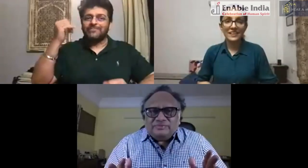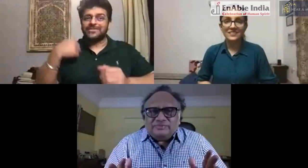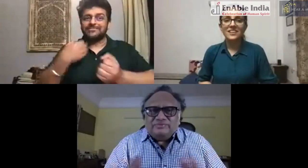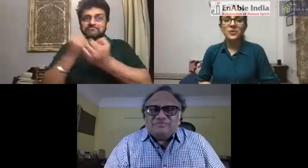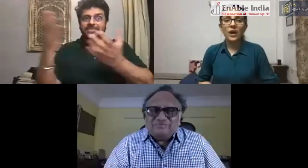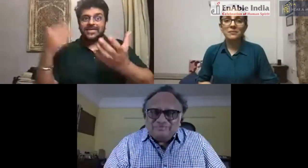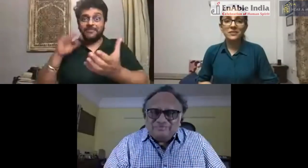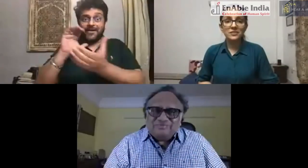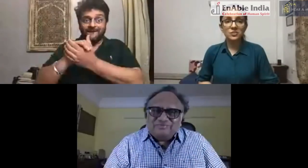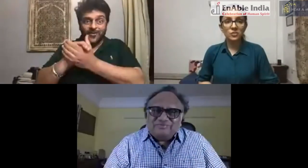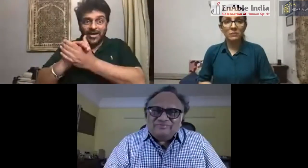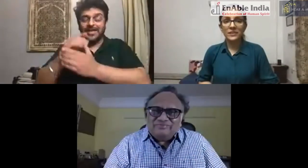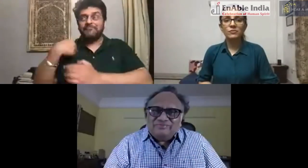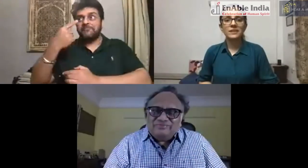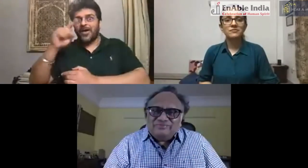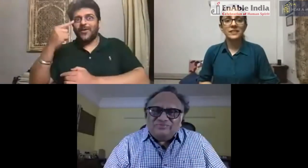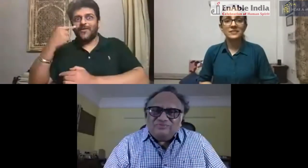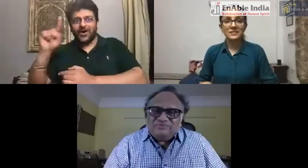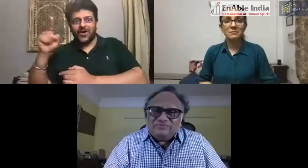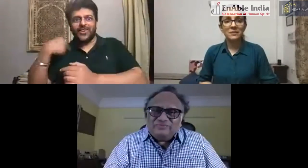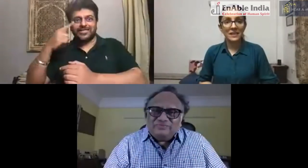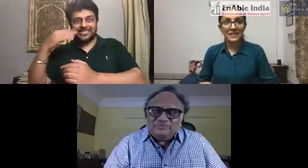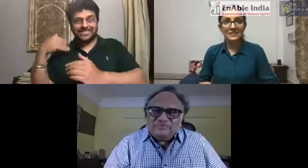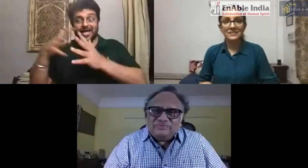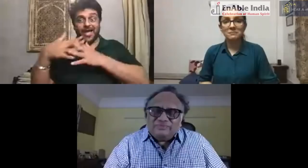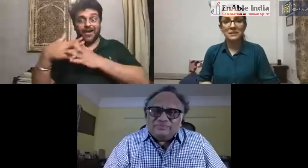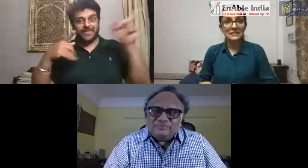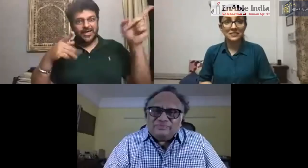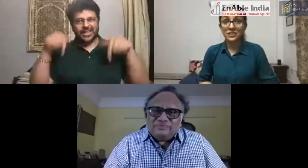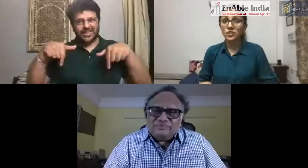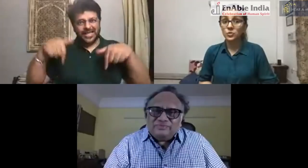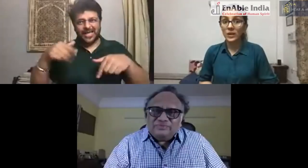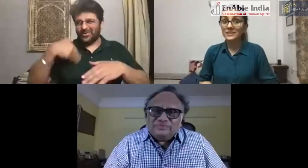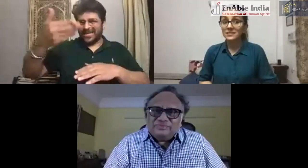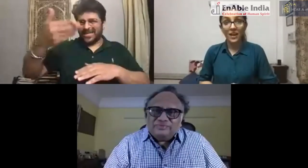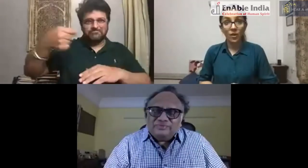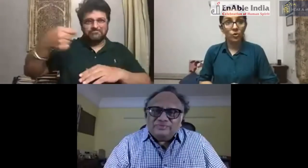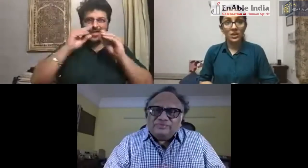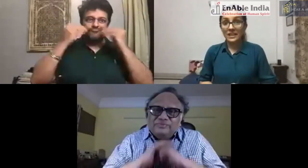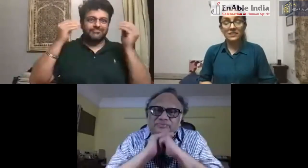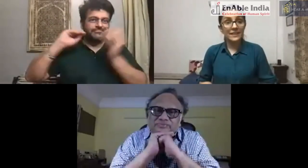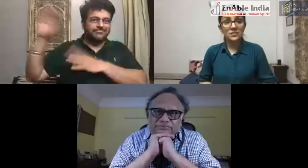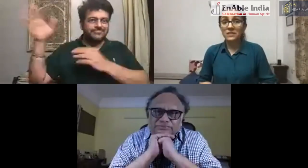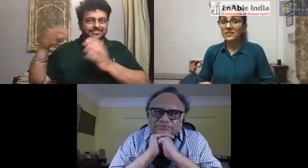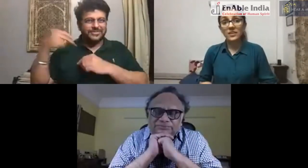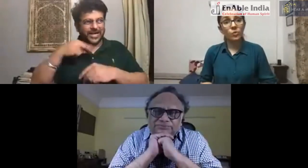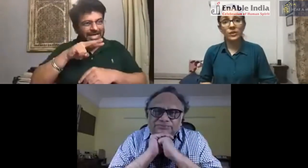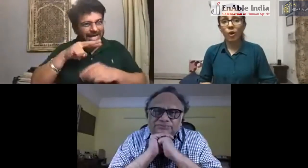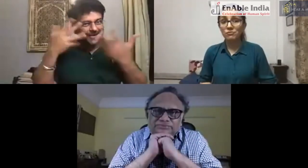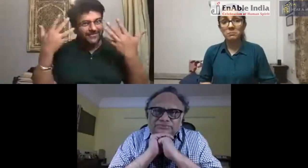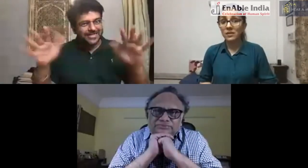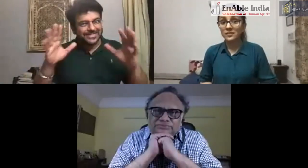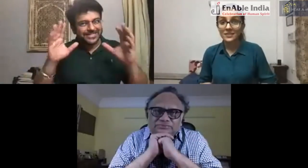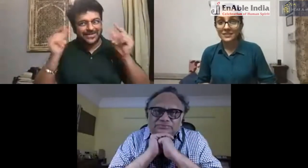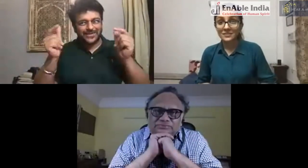All right. Why? Because, many of my friends and my parents and my sister in the US now, in the next month, they are going